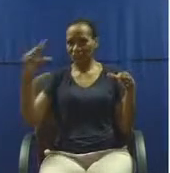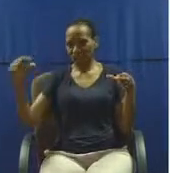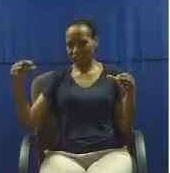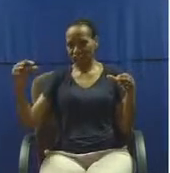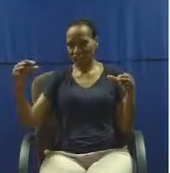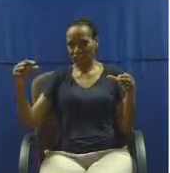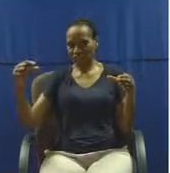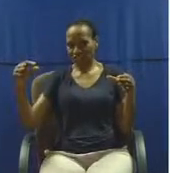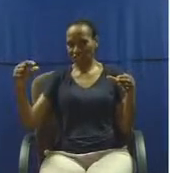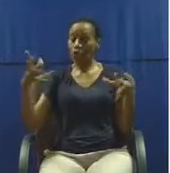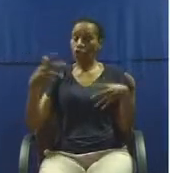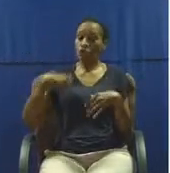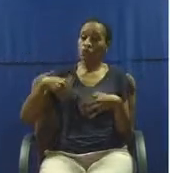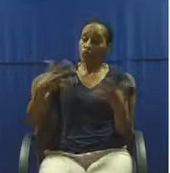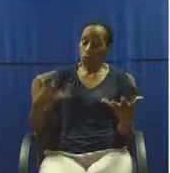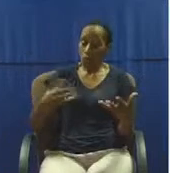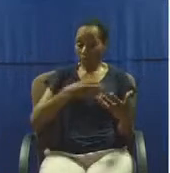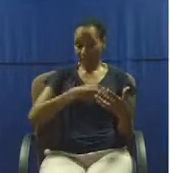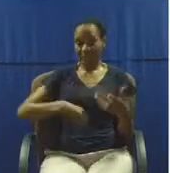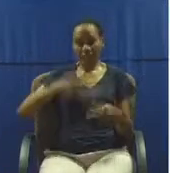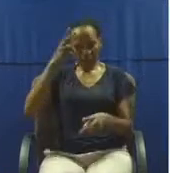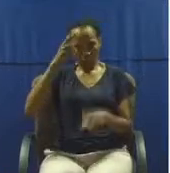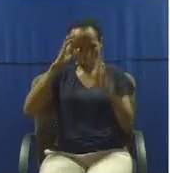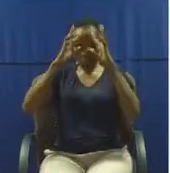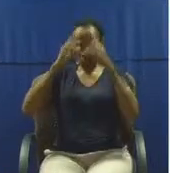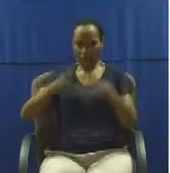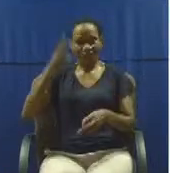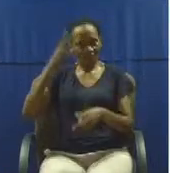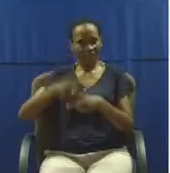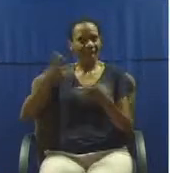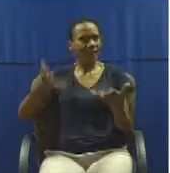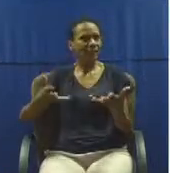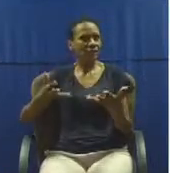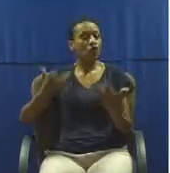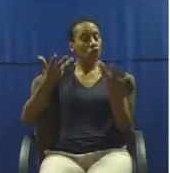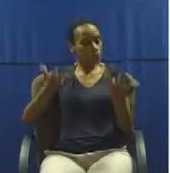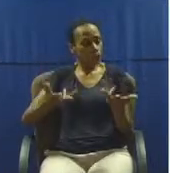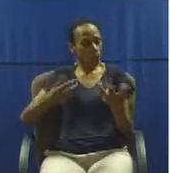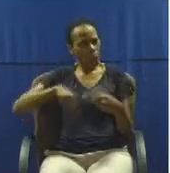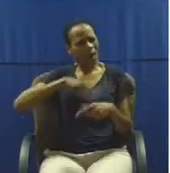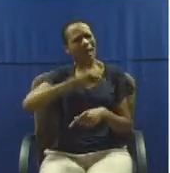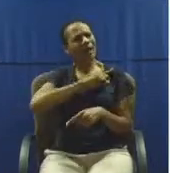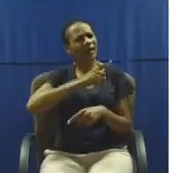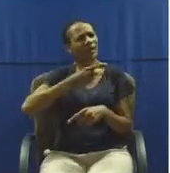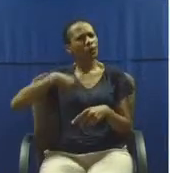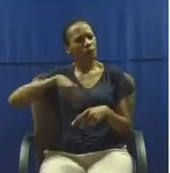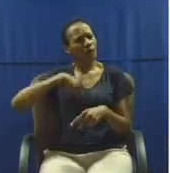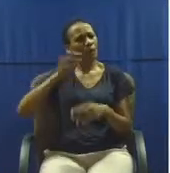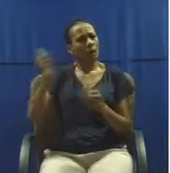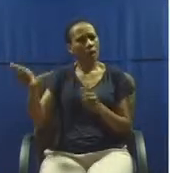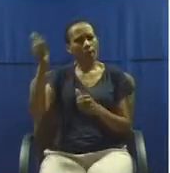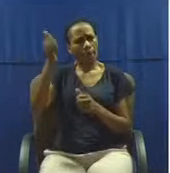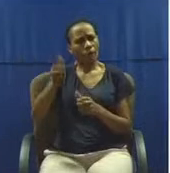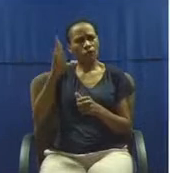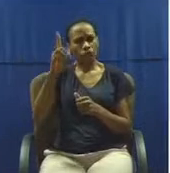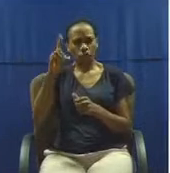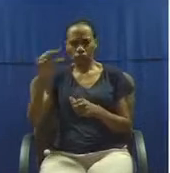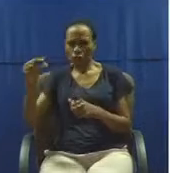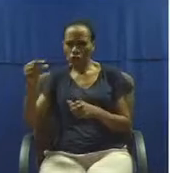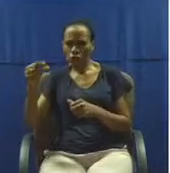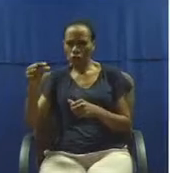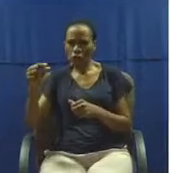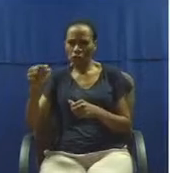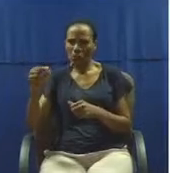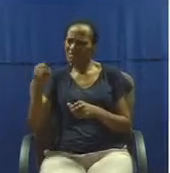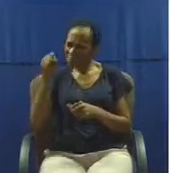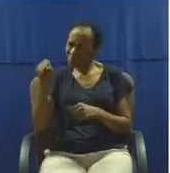finally signed off by the president, they are appointed because they have a speciality in